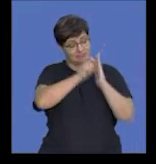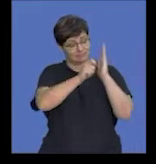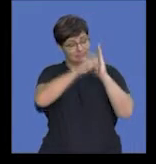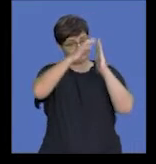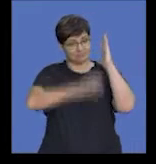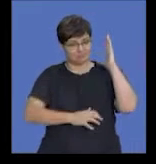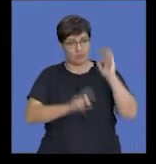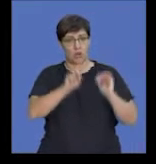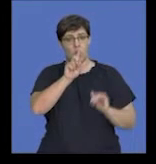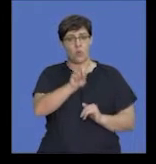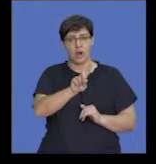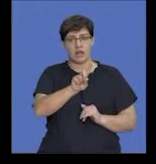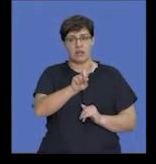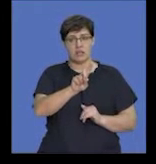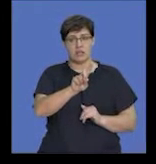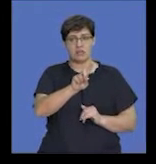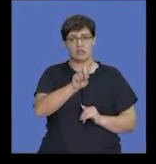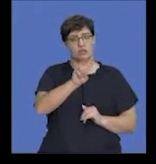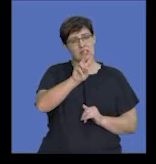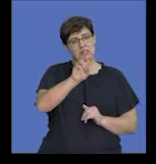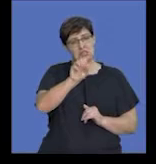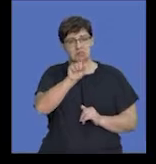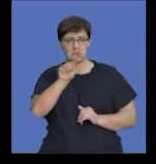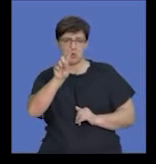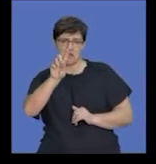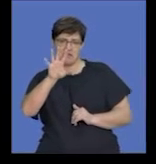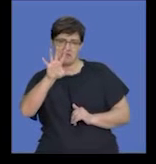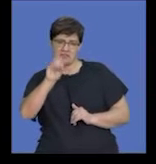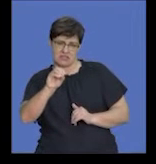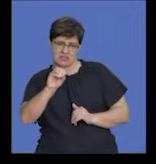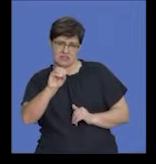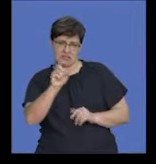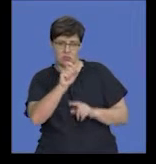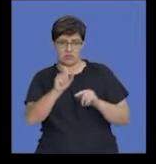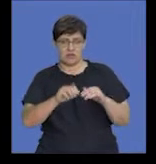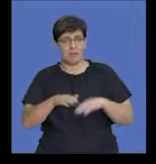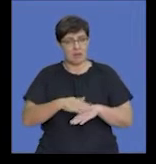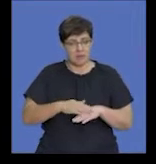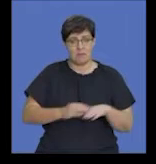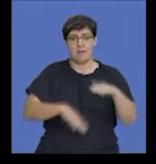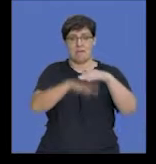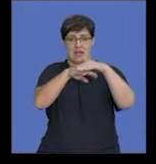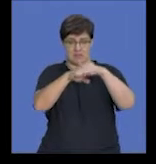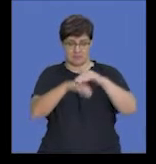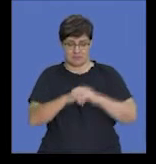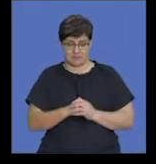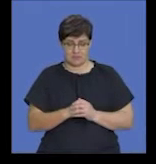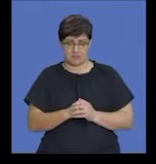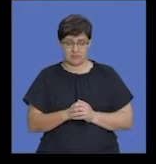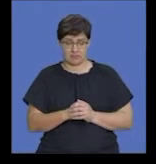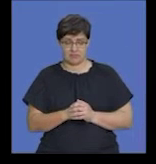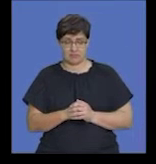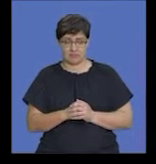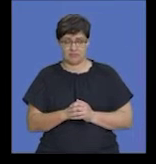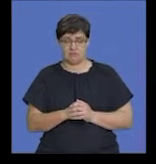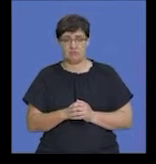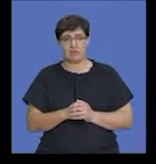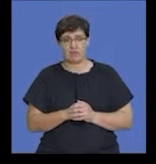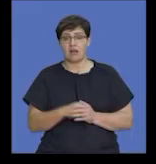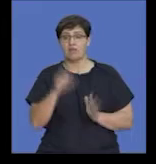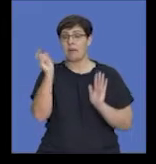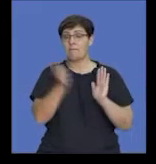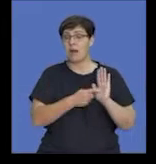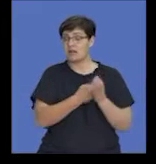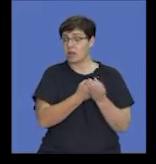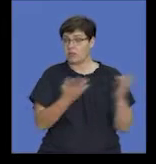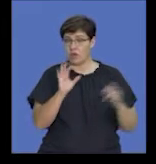is 120 to 150 words. Remember, this is your maximum and minimum requirements. The total marks for this section is 30